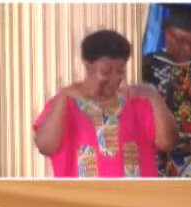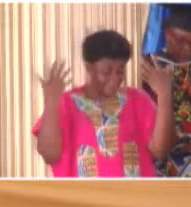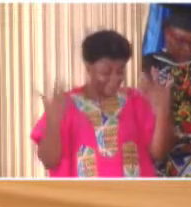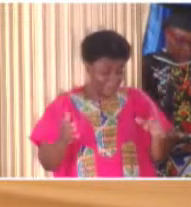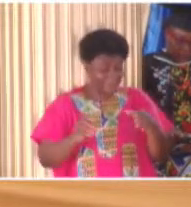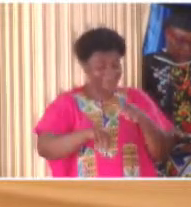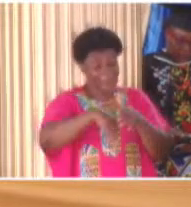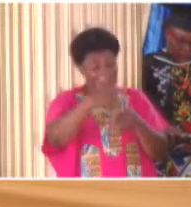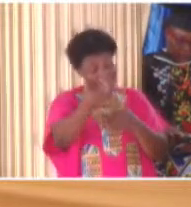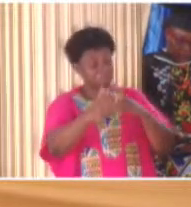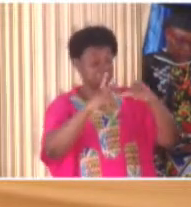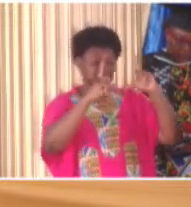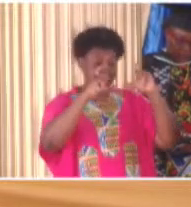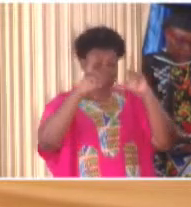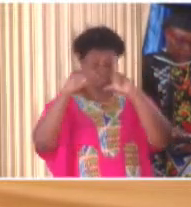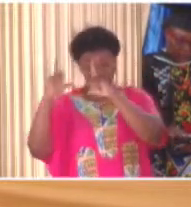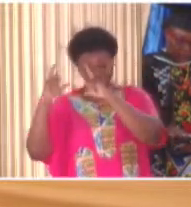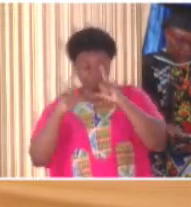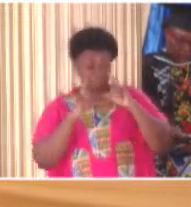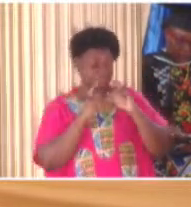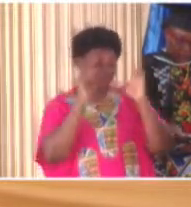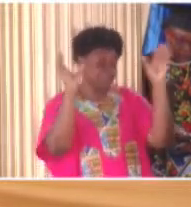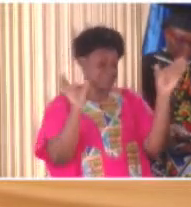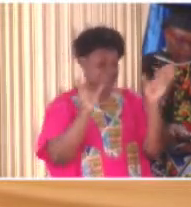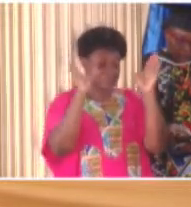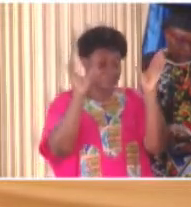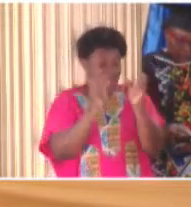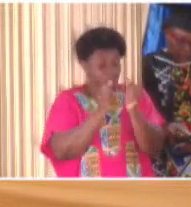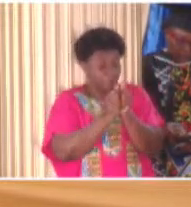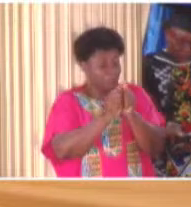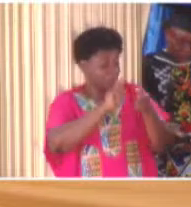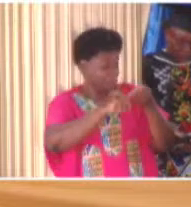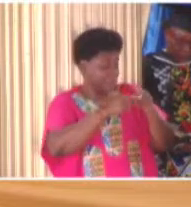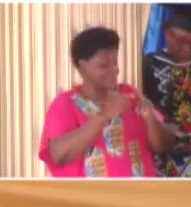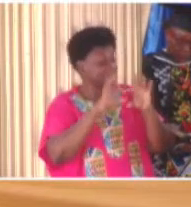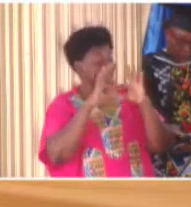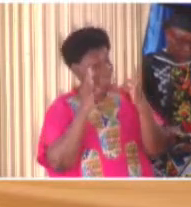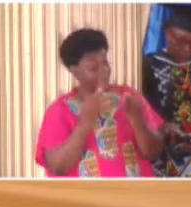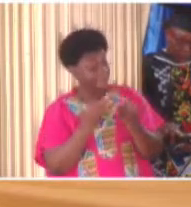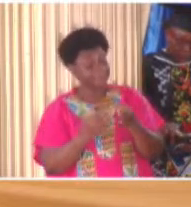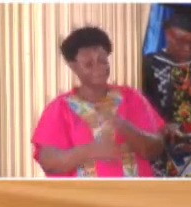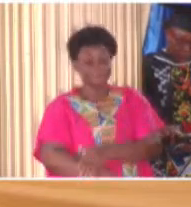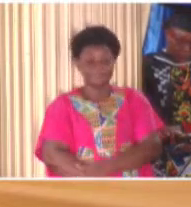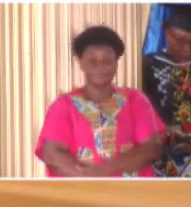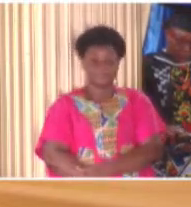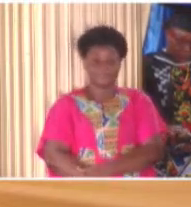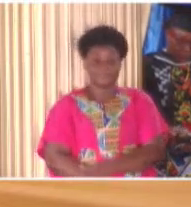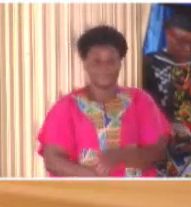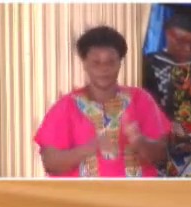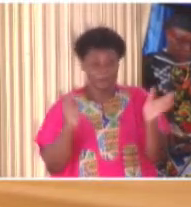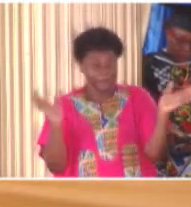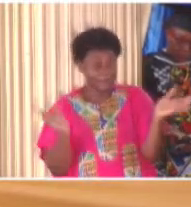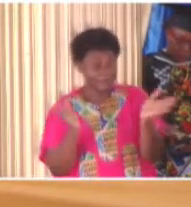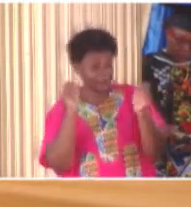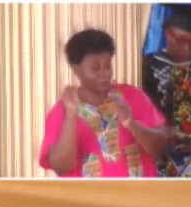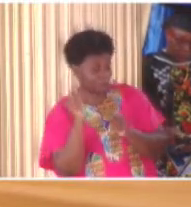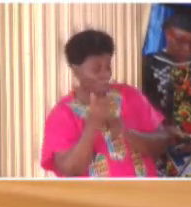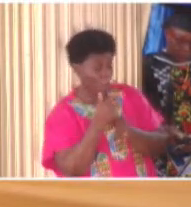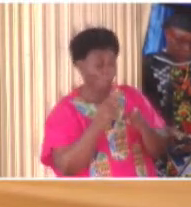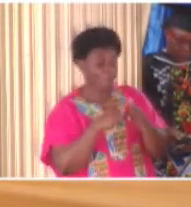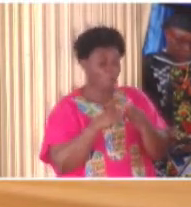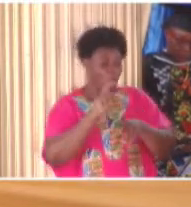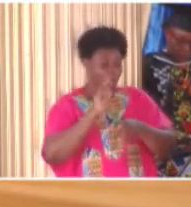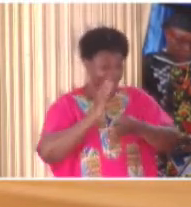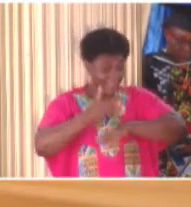out, take your photos, and celebrate with your friends and family. I also urge graduated students to return